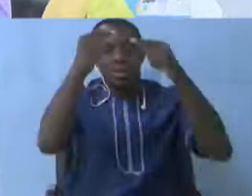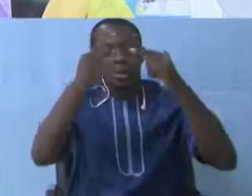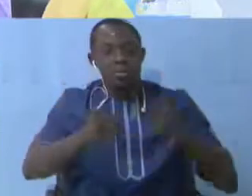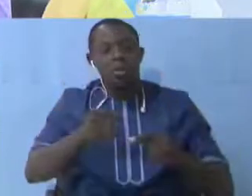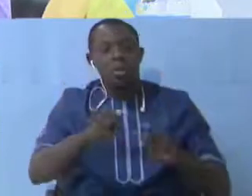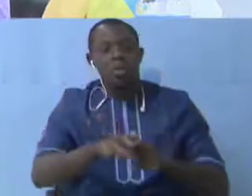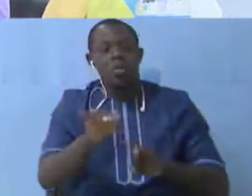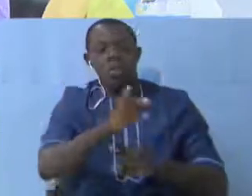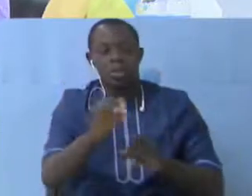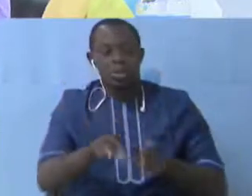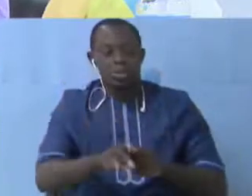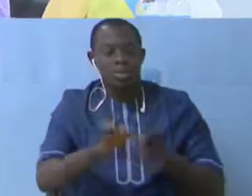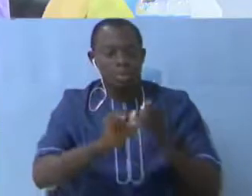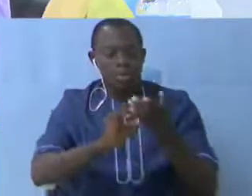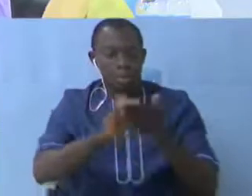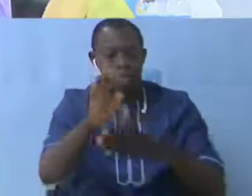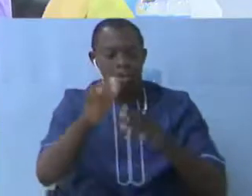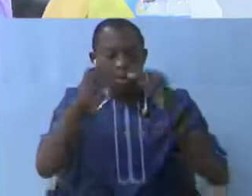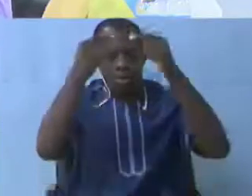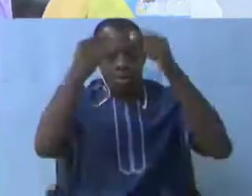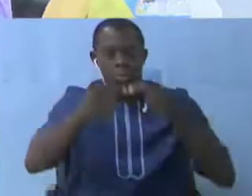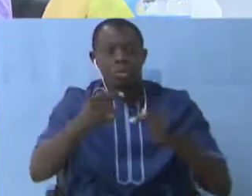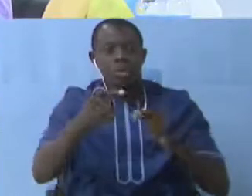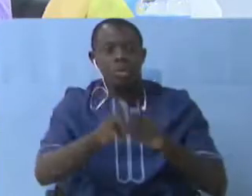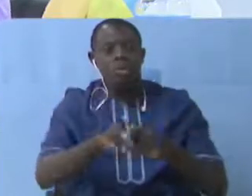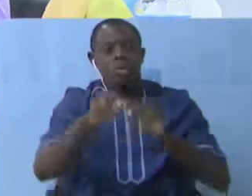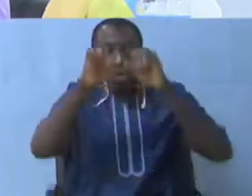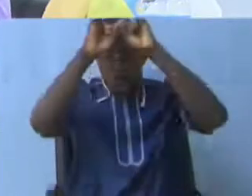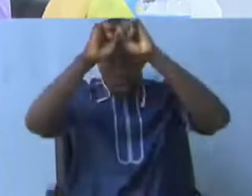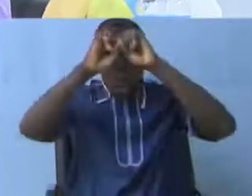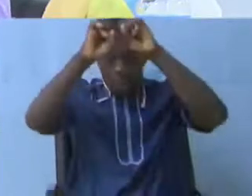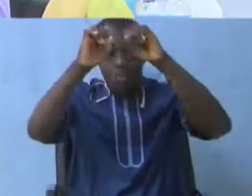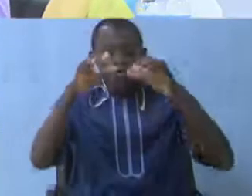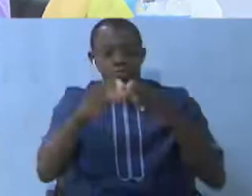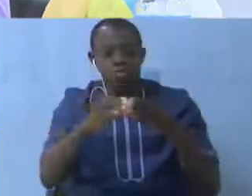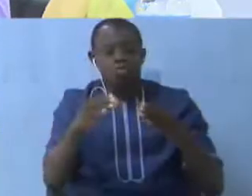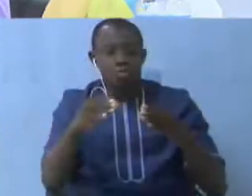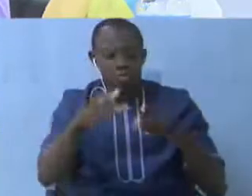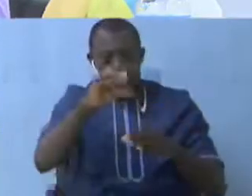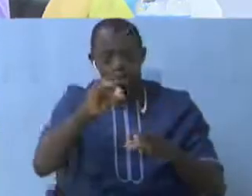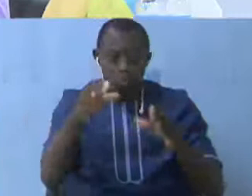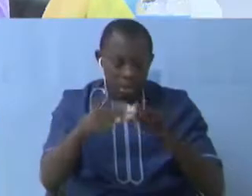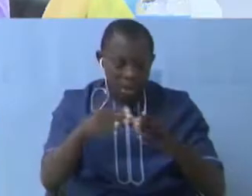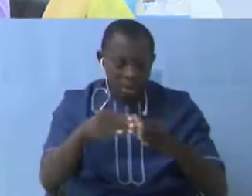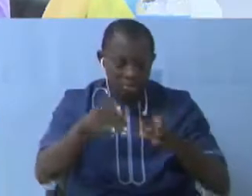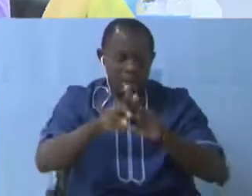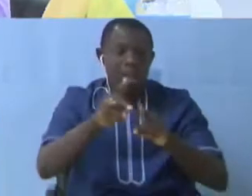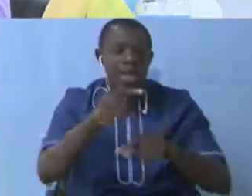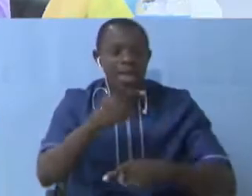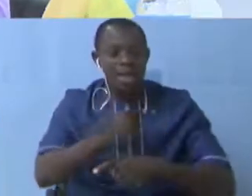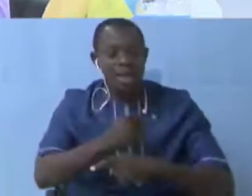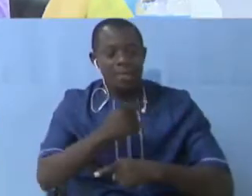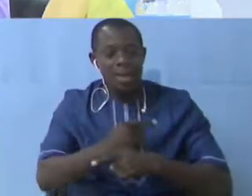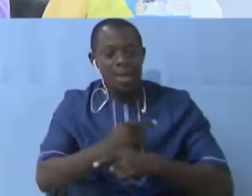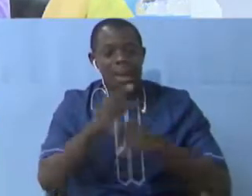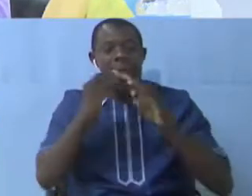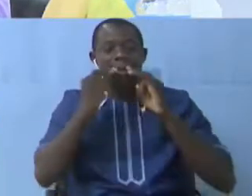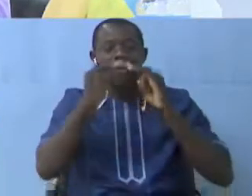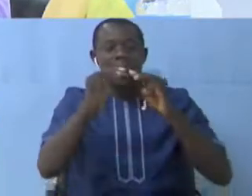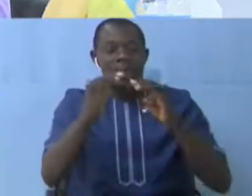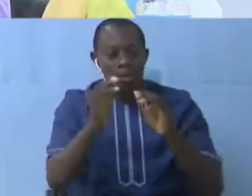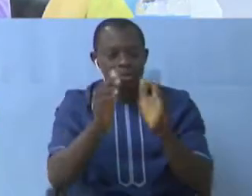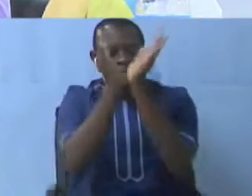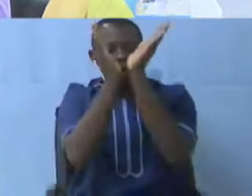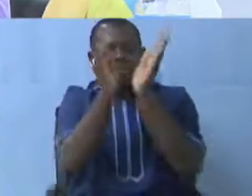at the commission, we did it jointly with the Gambia Press Union. te tamit kaddu yi nga xam ne moom la ñu dañ ko bokkoon ak Gambia Press